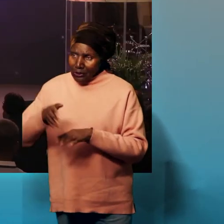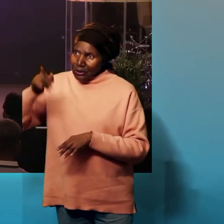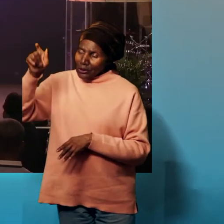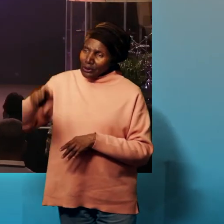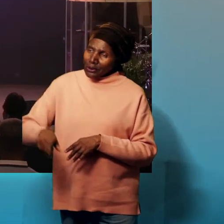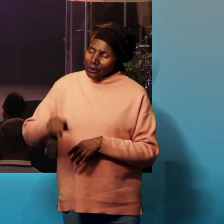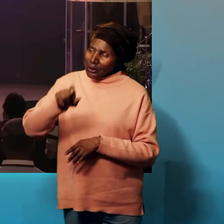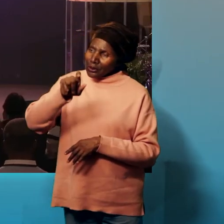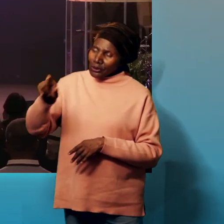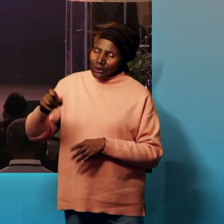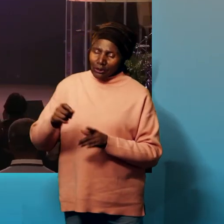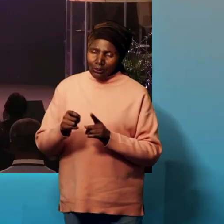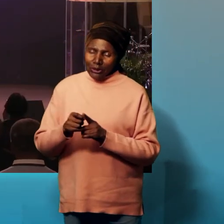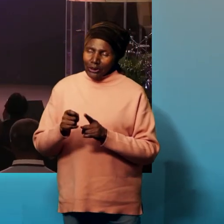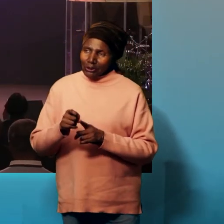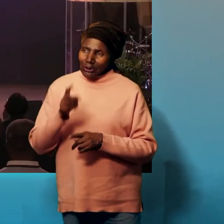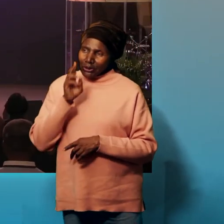at him.